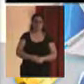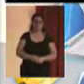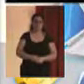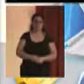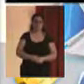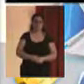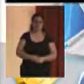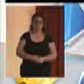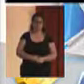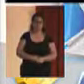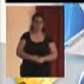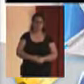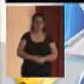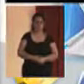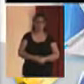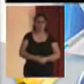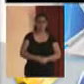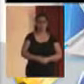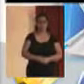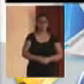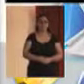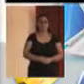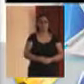available in this library.